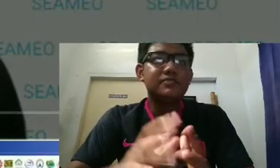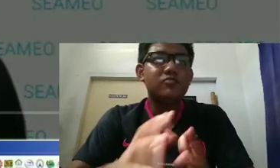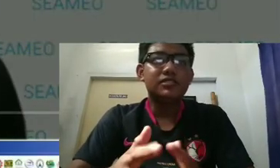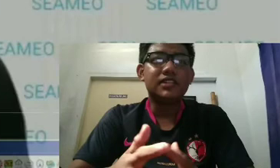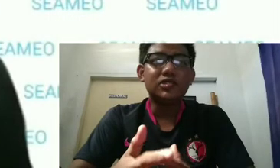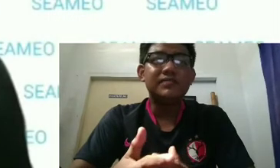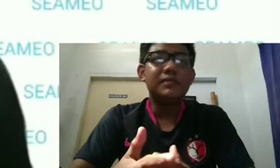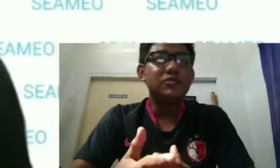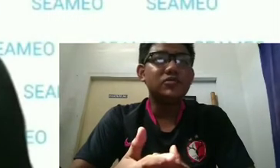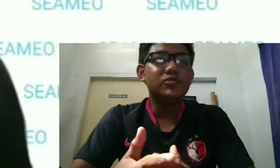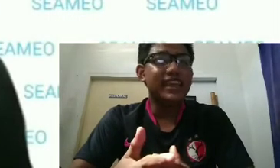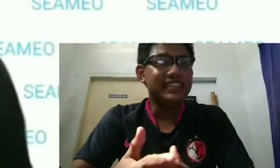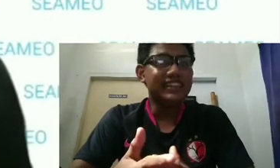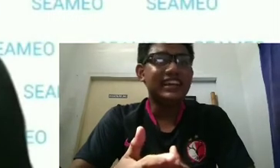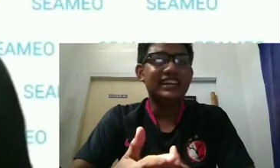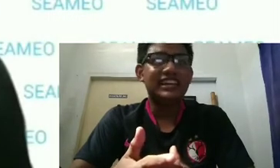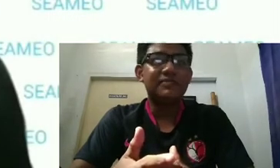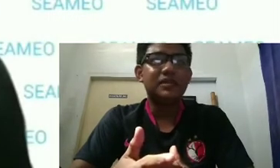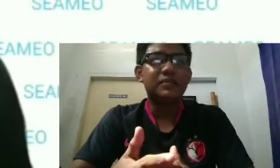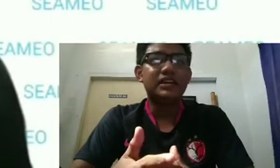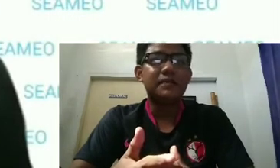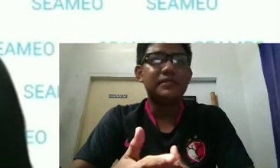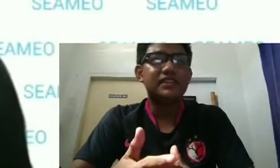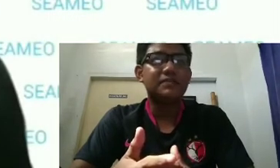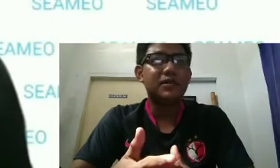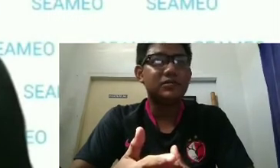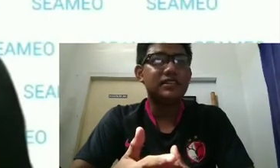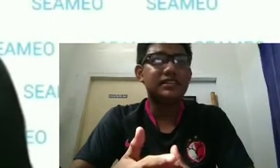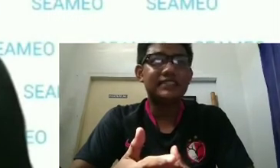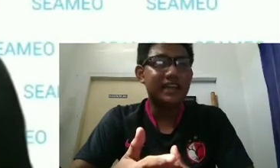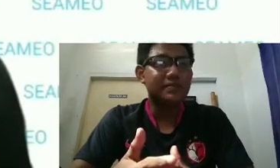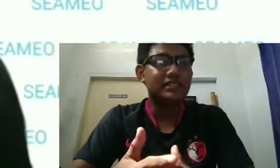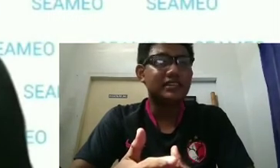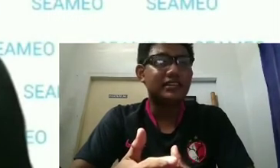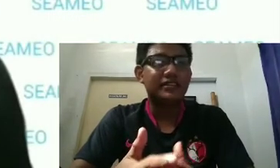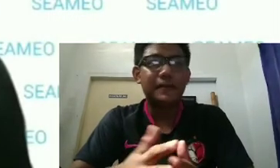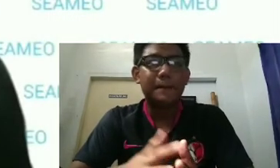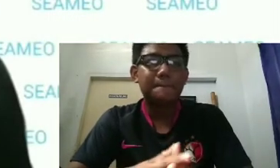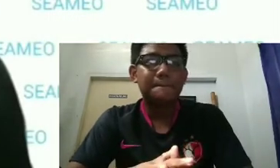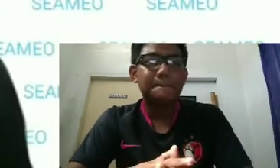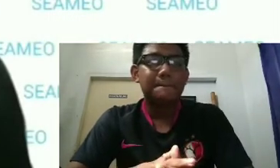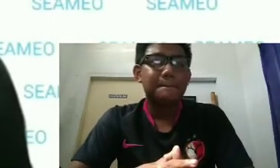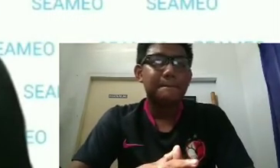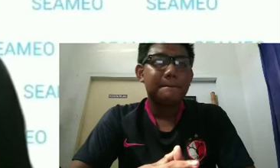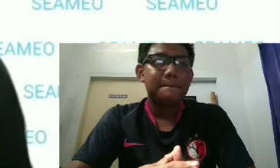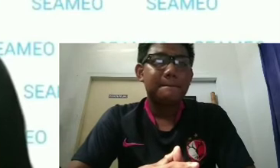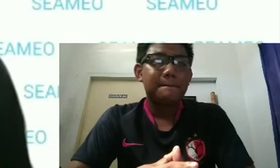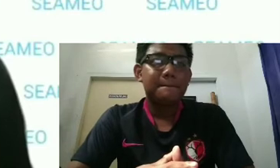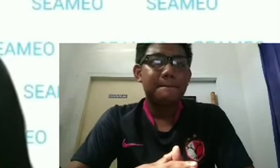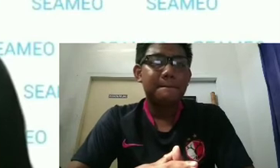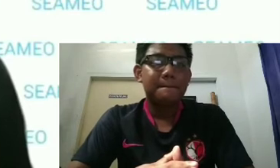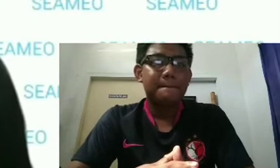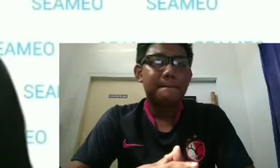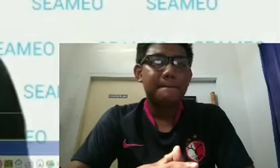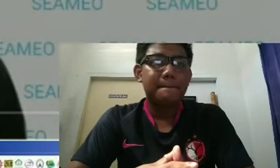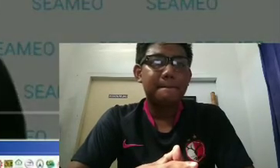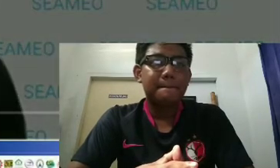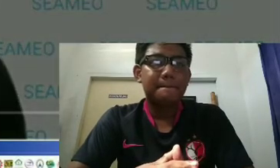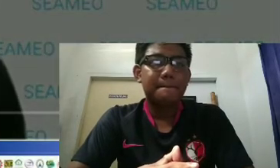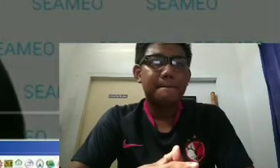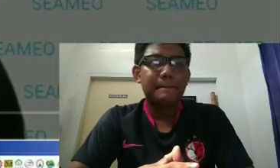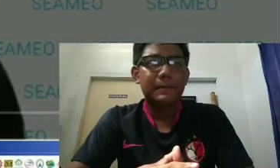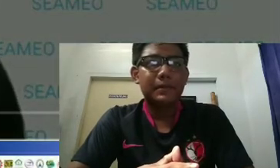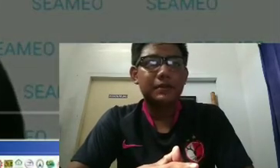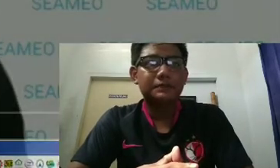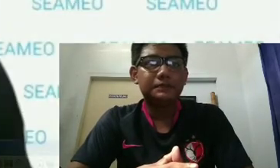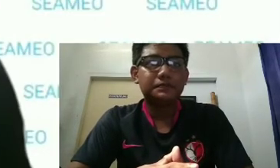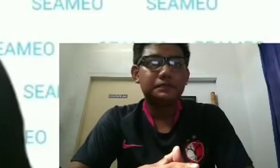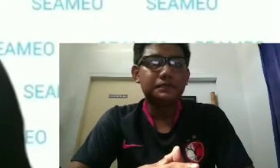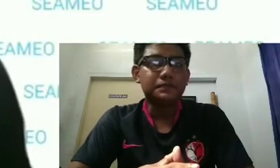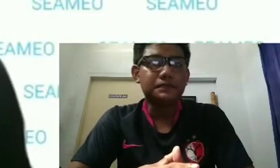we